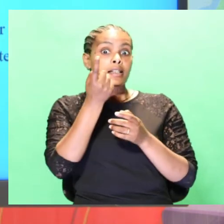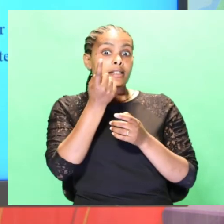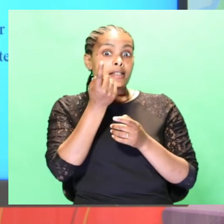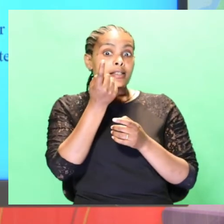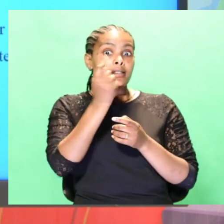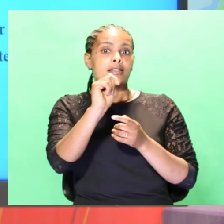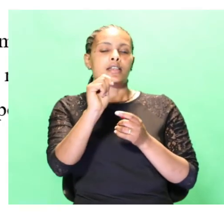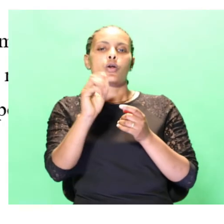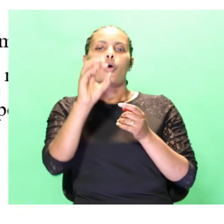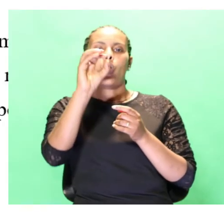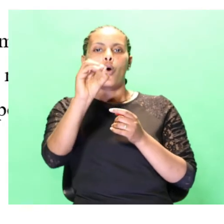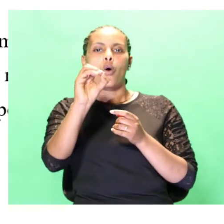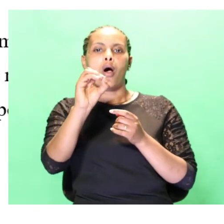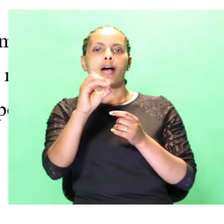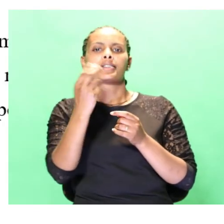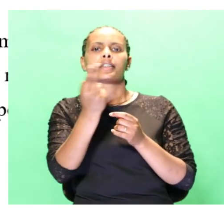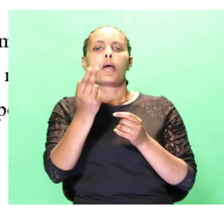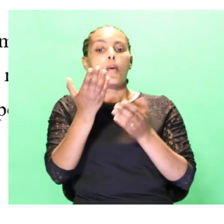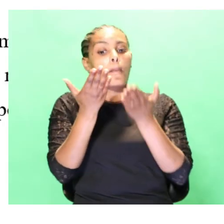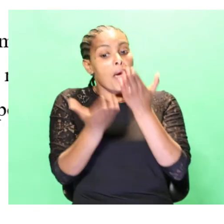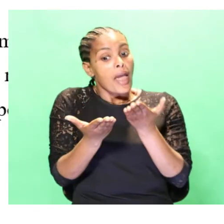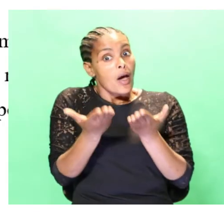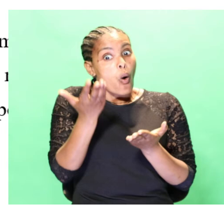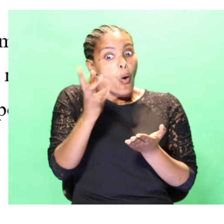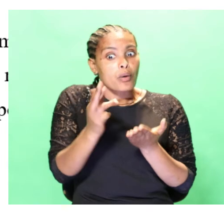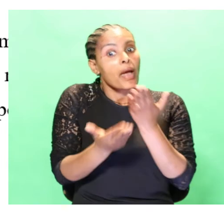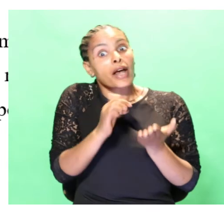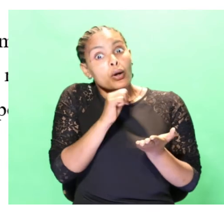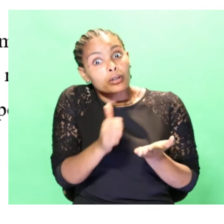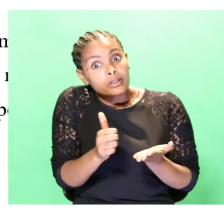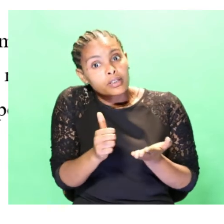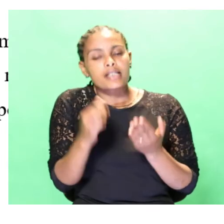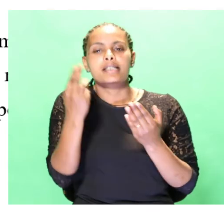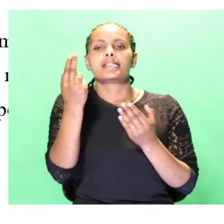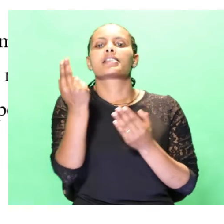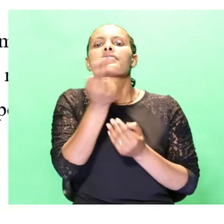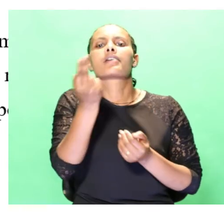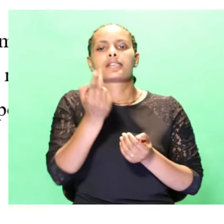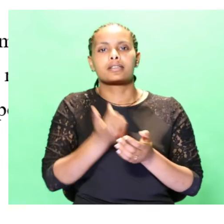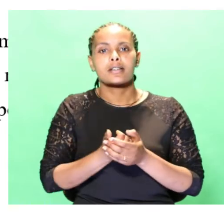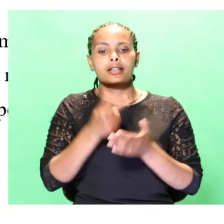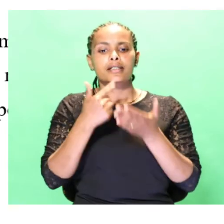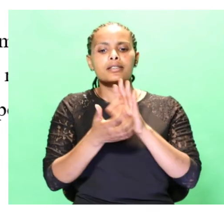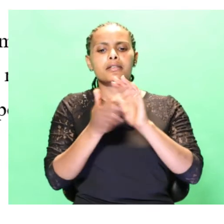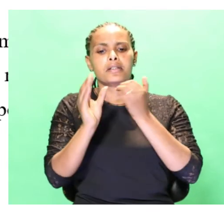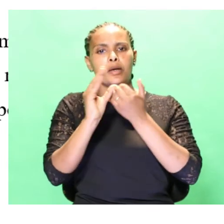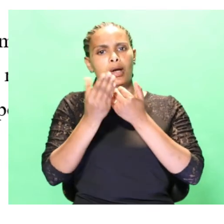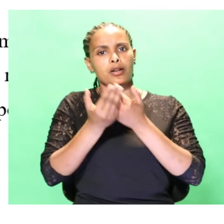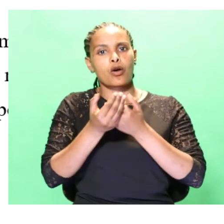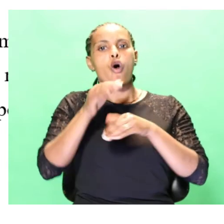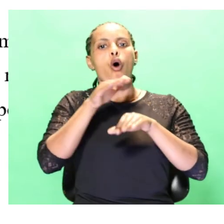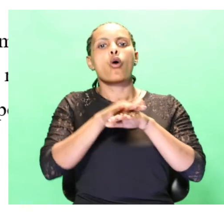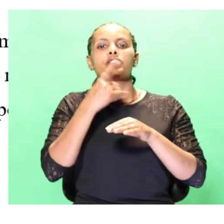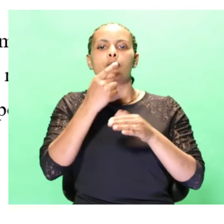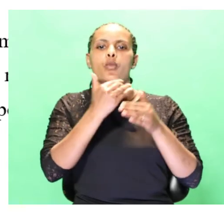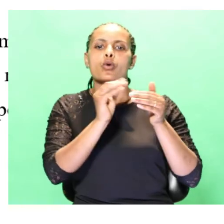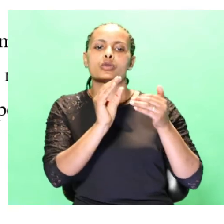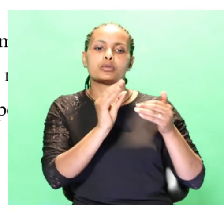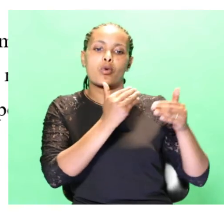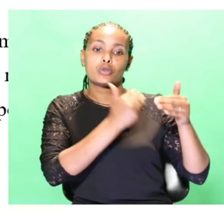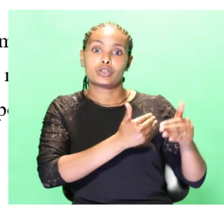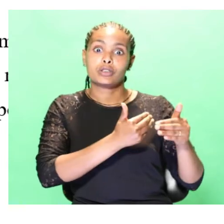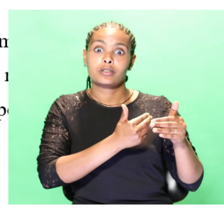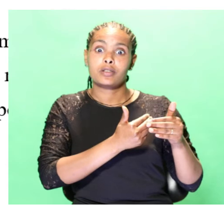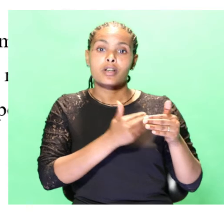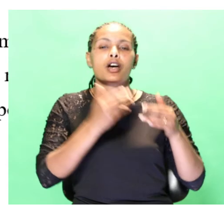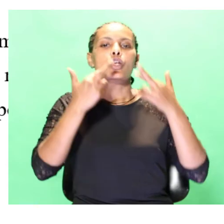zeros of a measurement, on the other hand, may or may not be significant. This depends on their position in